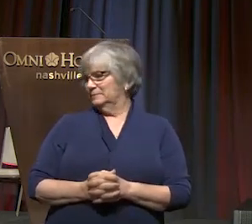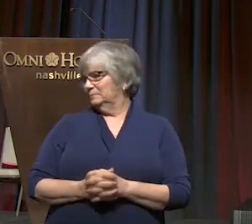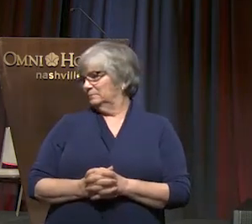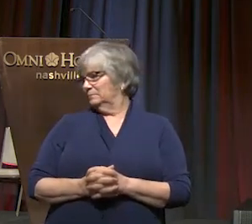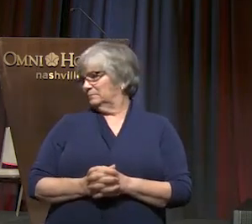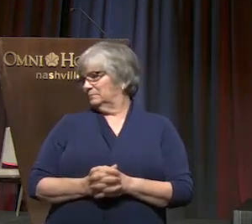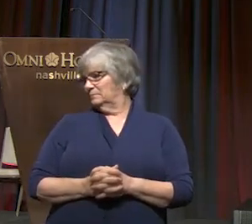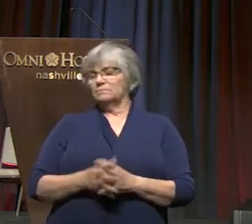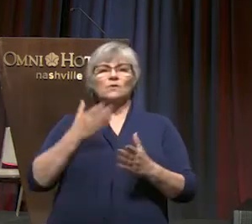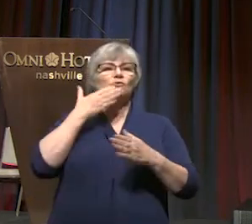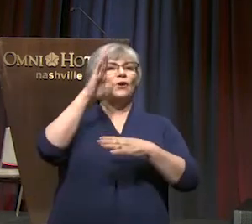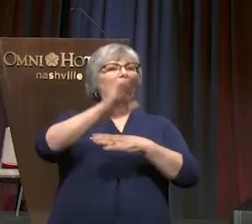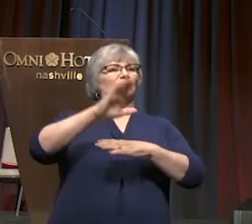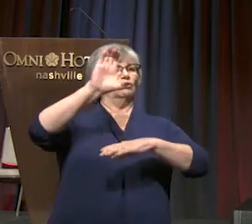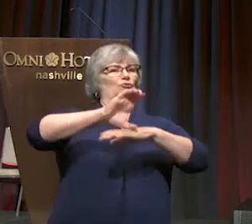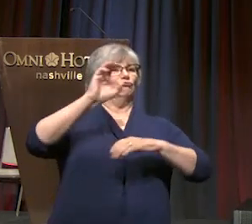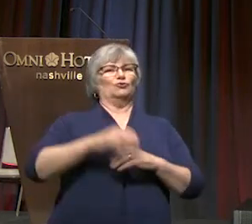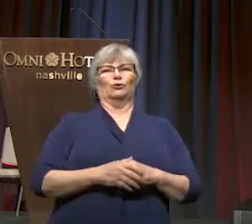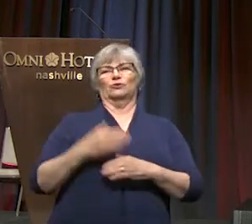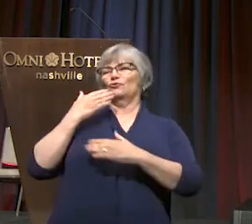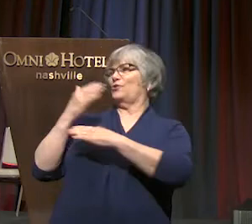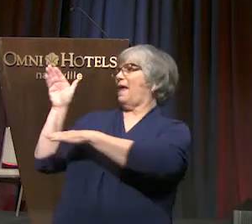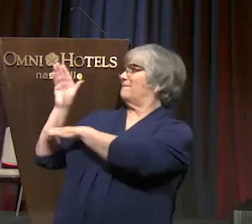Good afternoon, church.